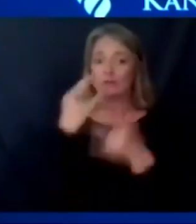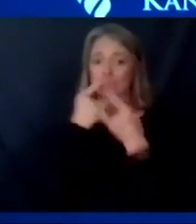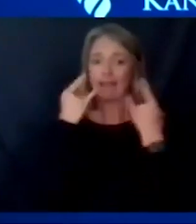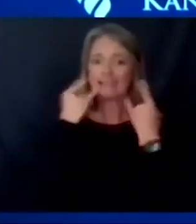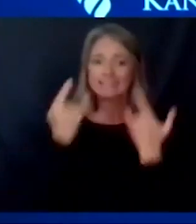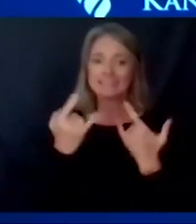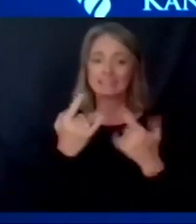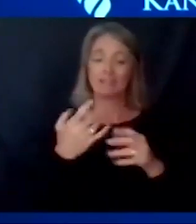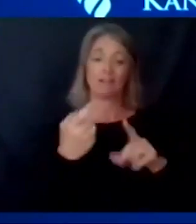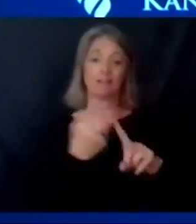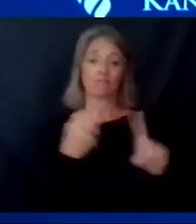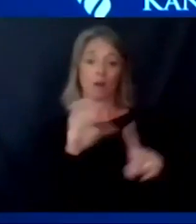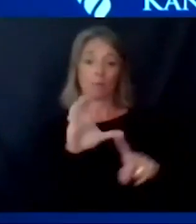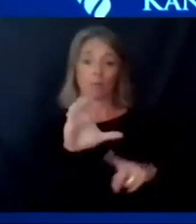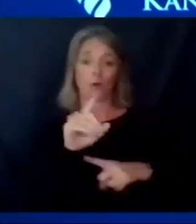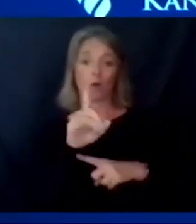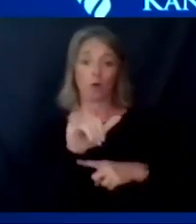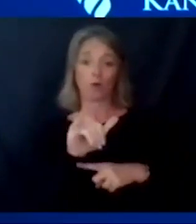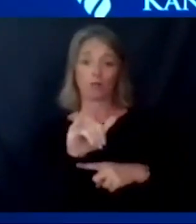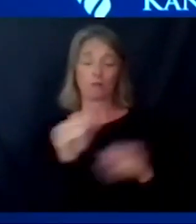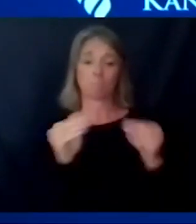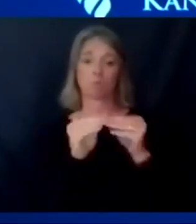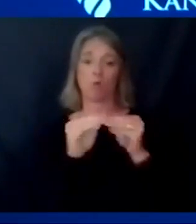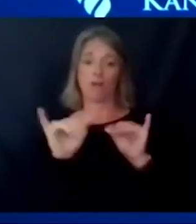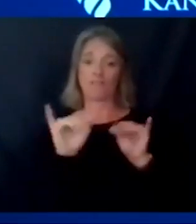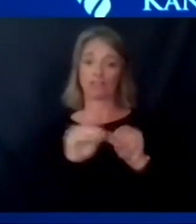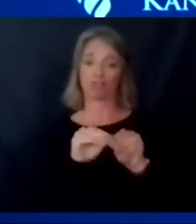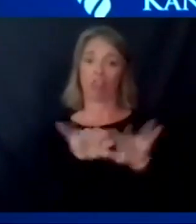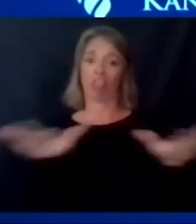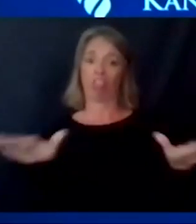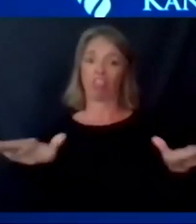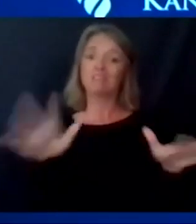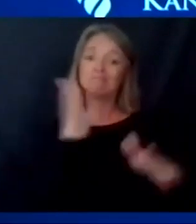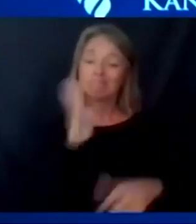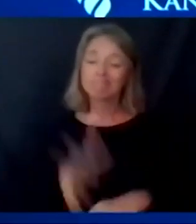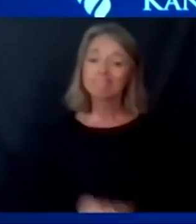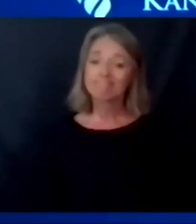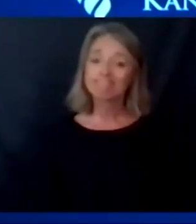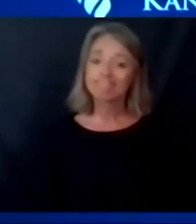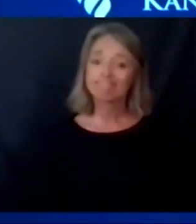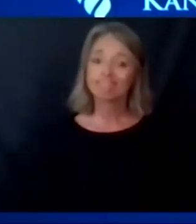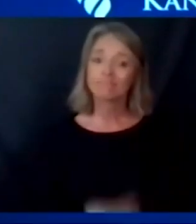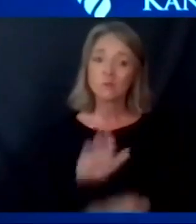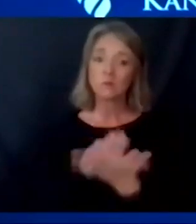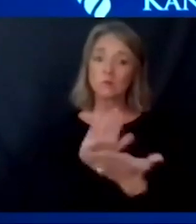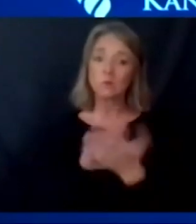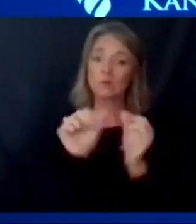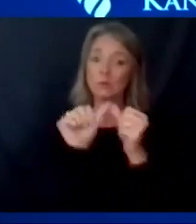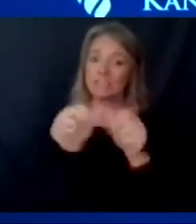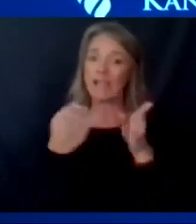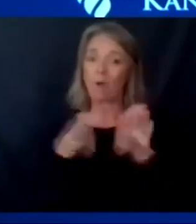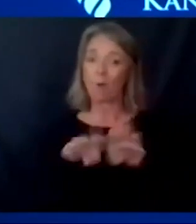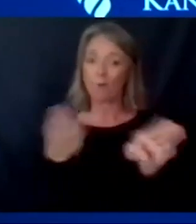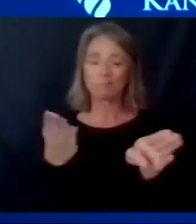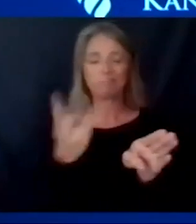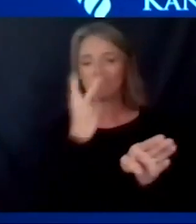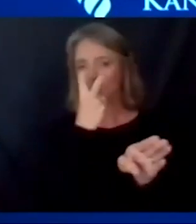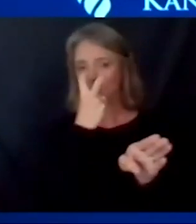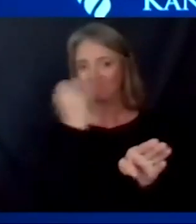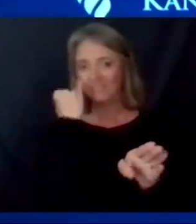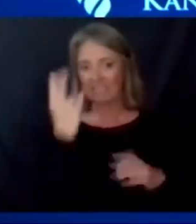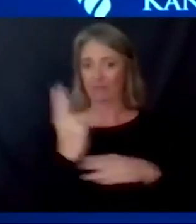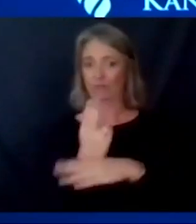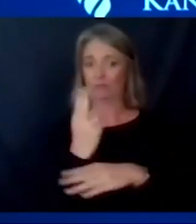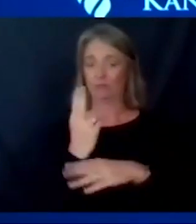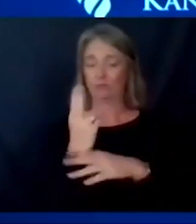think we just invite more infectious disease challenges when we do that, and we make it more likely that schools won't be able to stay open, which from a psychosocial standpoint seems to